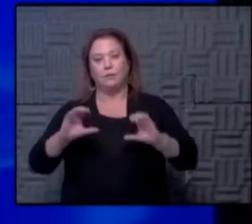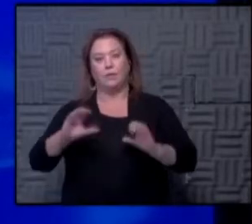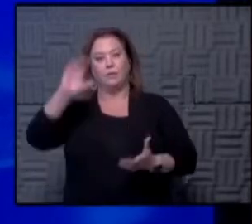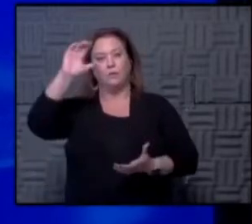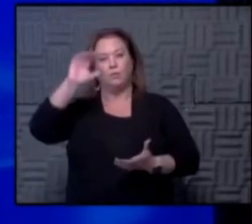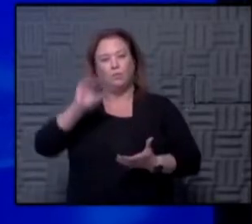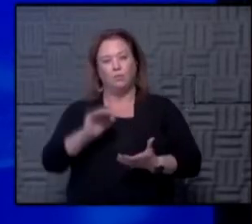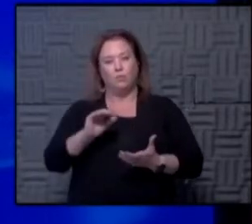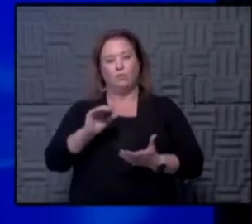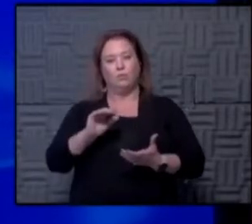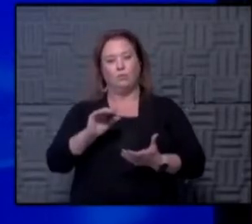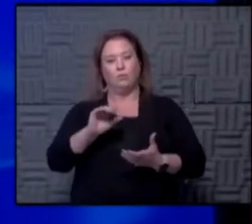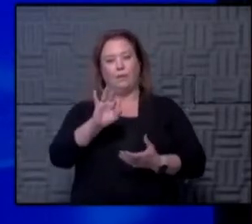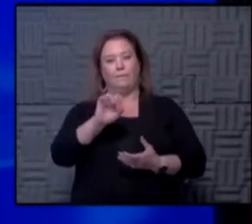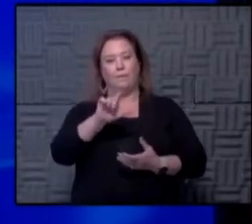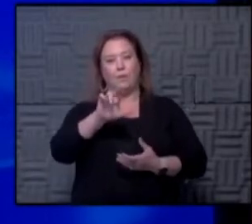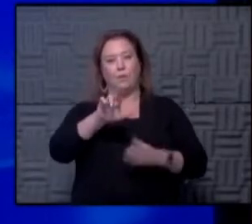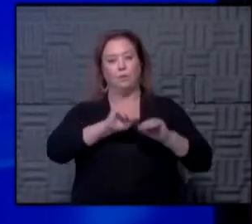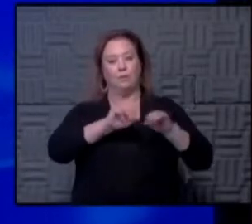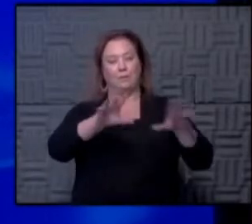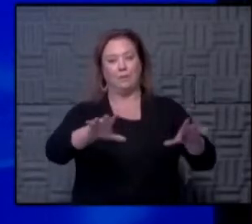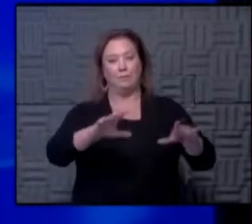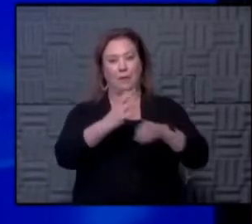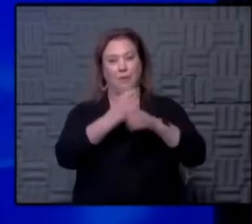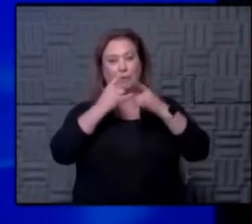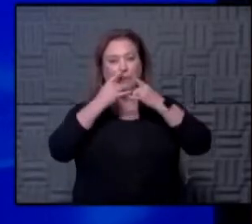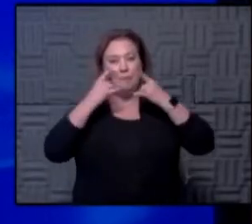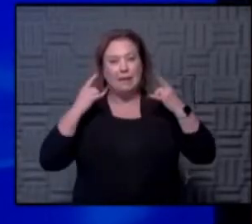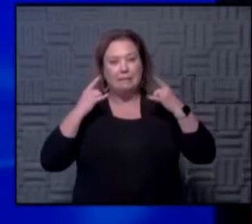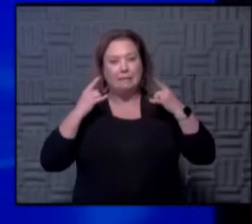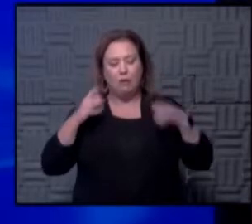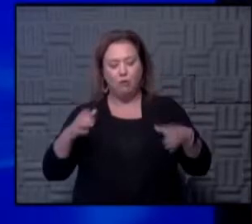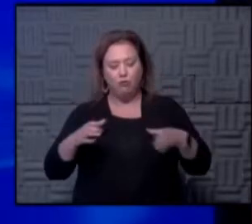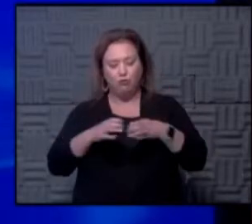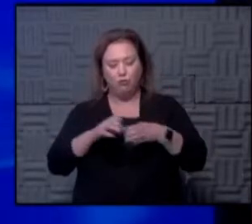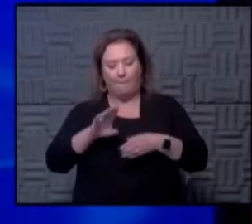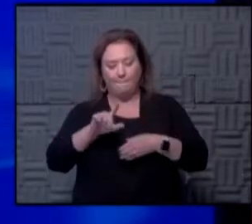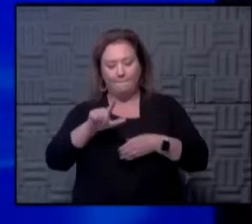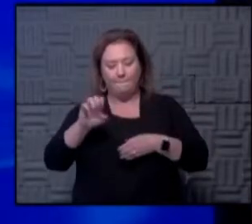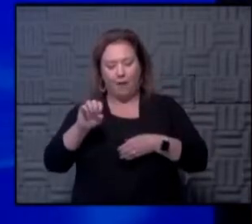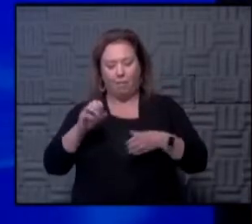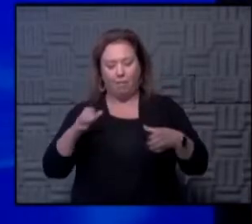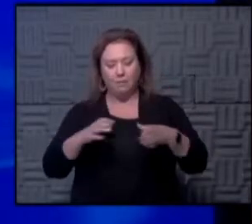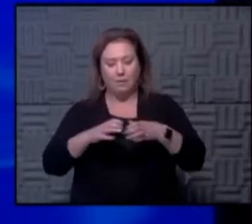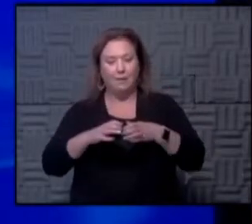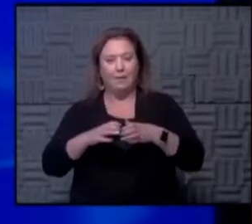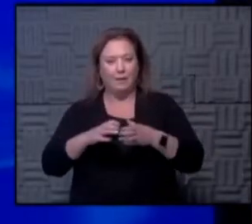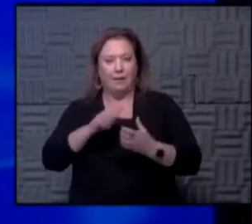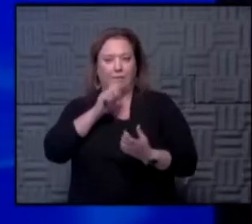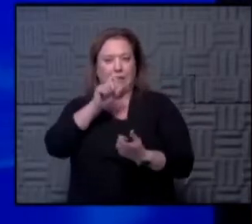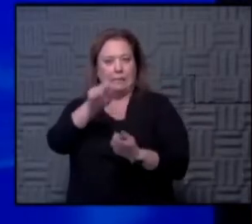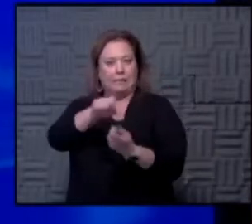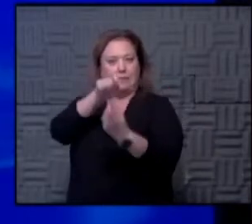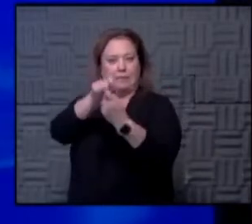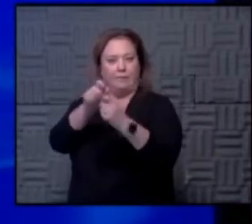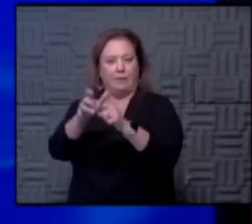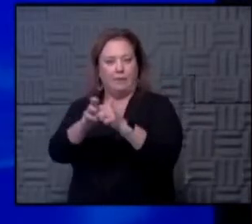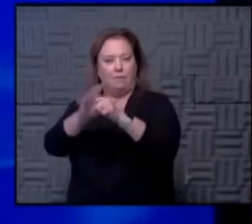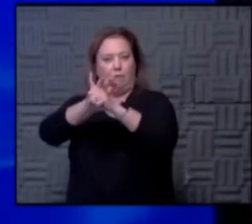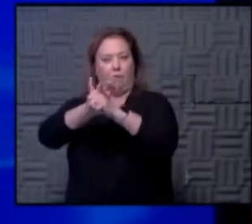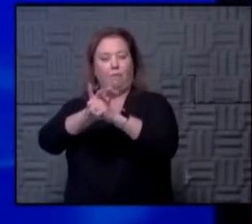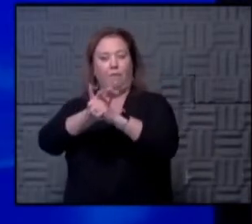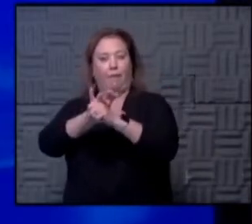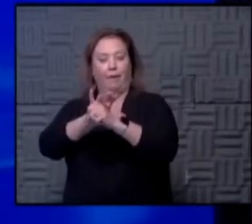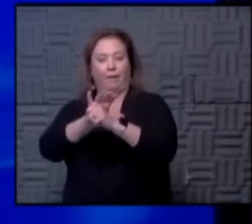reduce influenza transmission by masking and keeping your bubble small, even if COVID-19 isn't specifically the issue at hand because